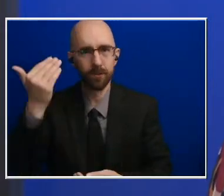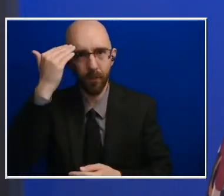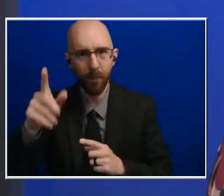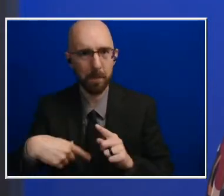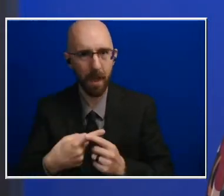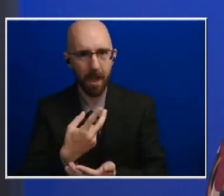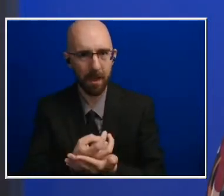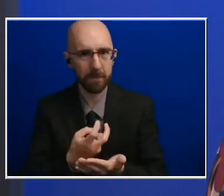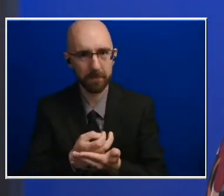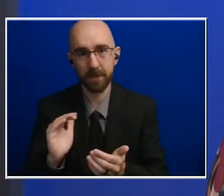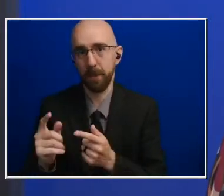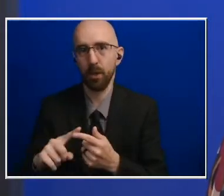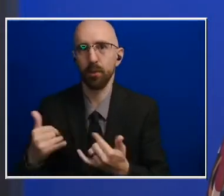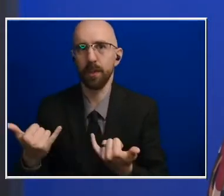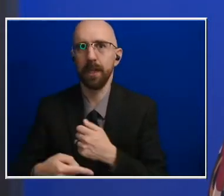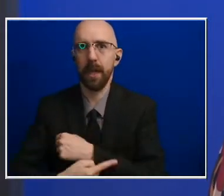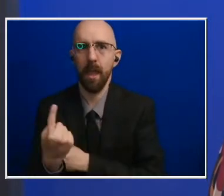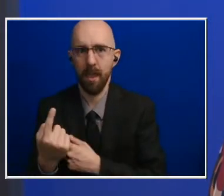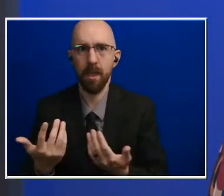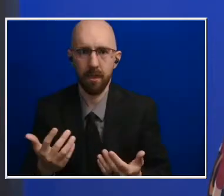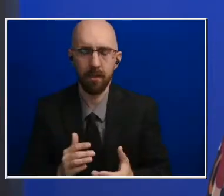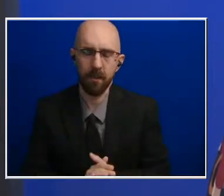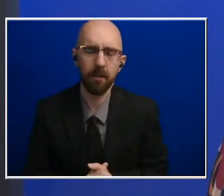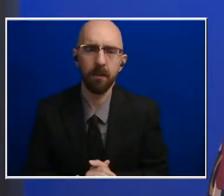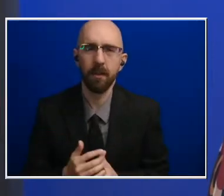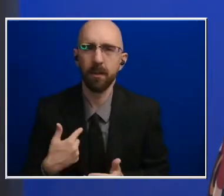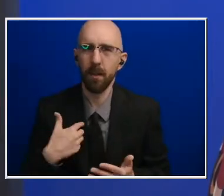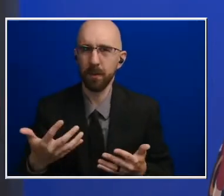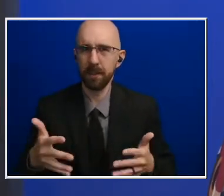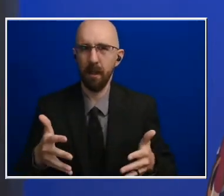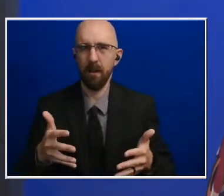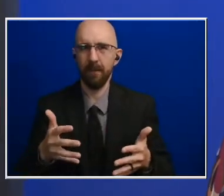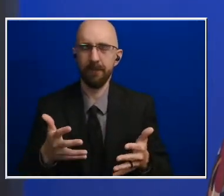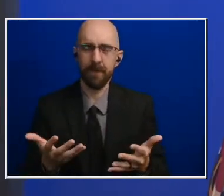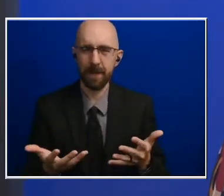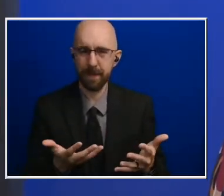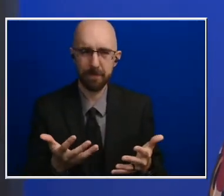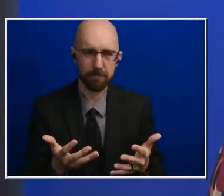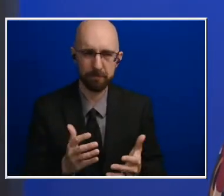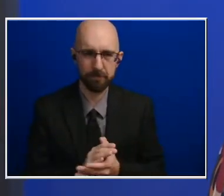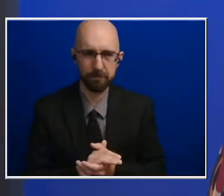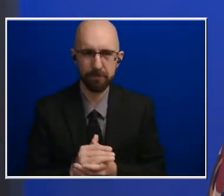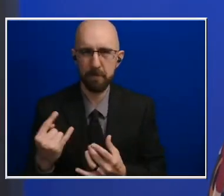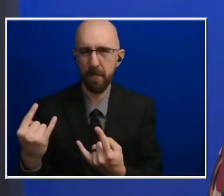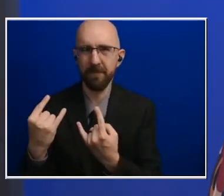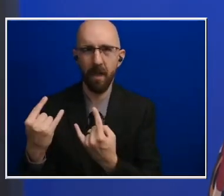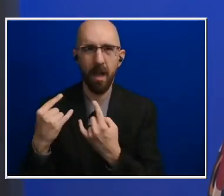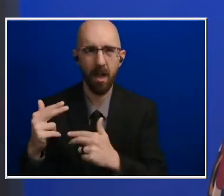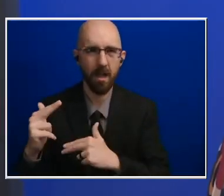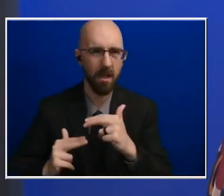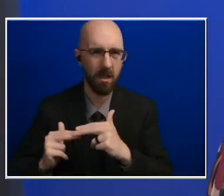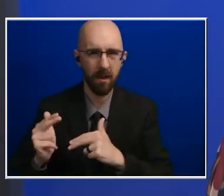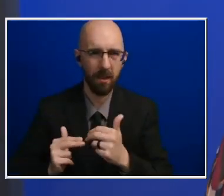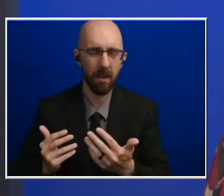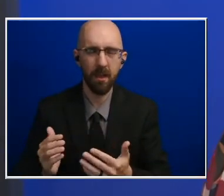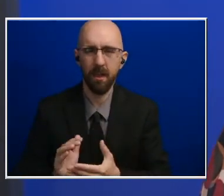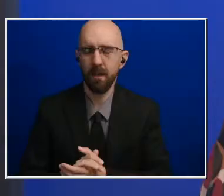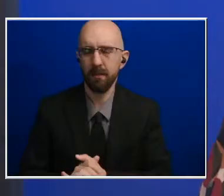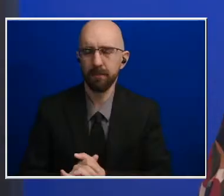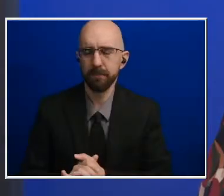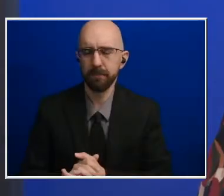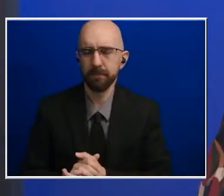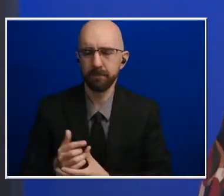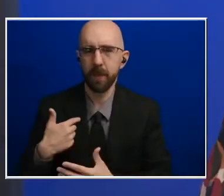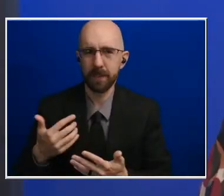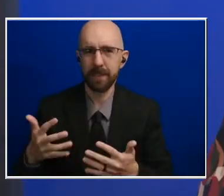today. And so I was kind of made fun of, and I was kind of,